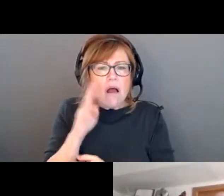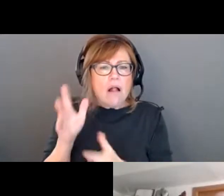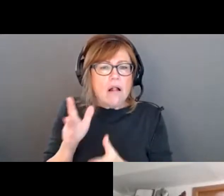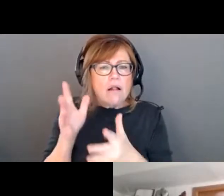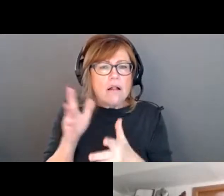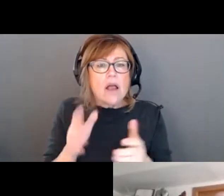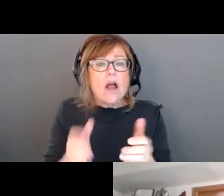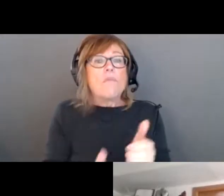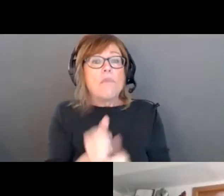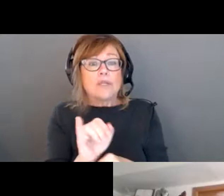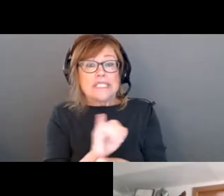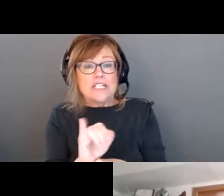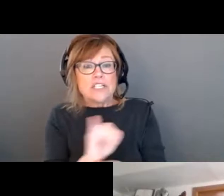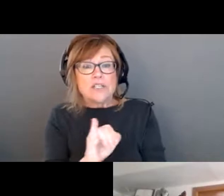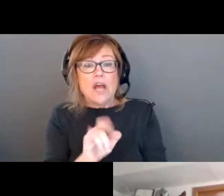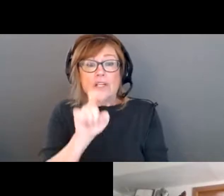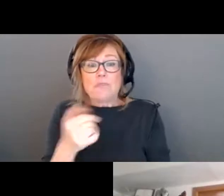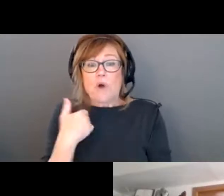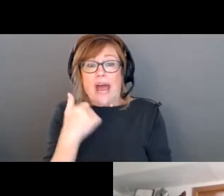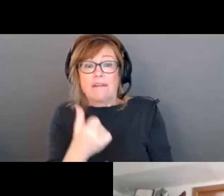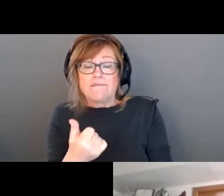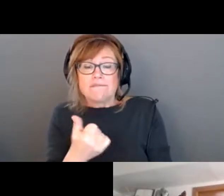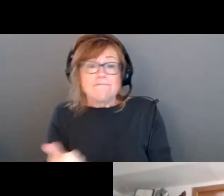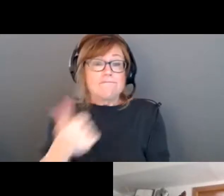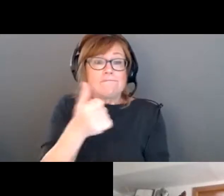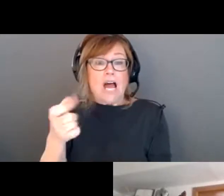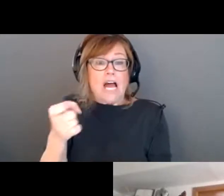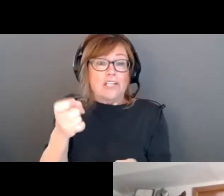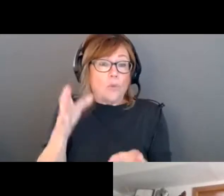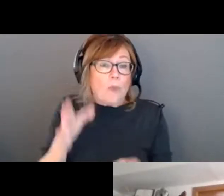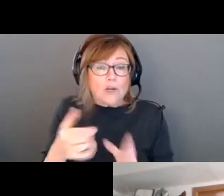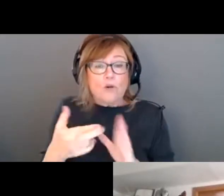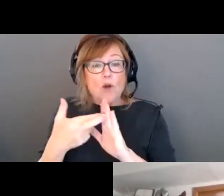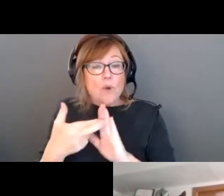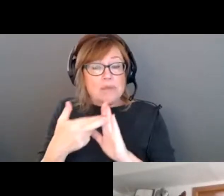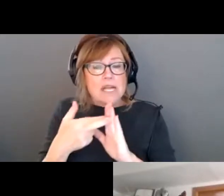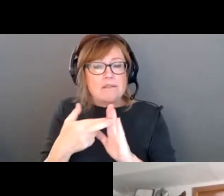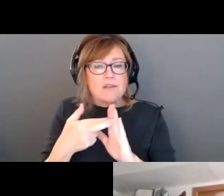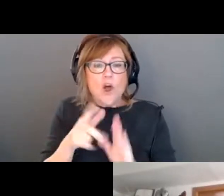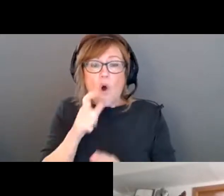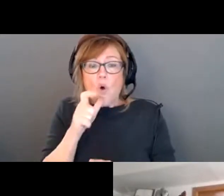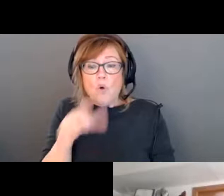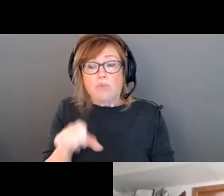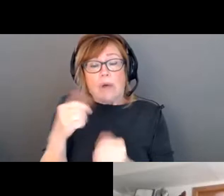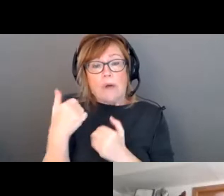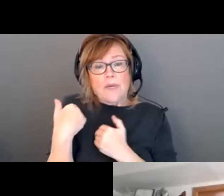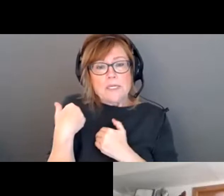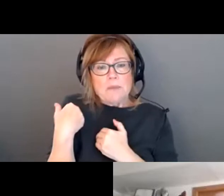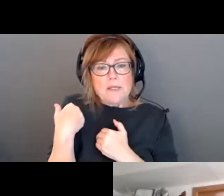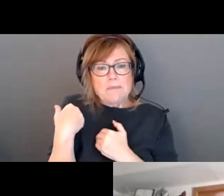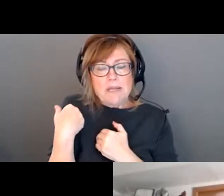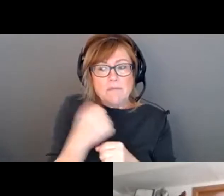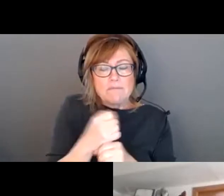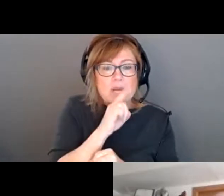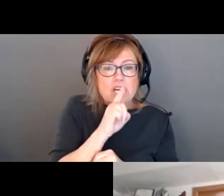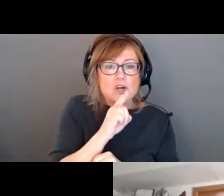are supposed to have an ombudsperson or a director or somebody who is responsible to the patient and family